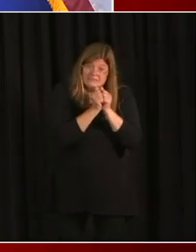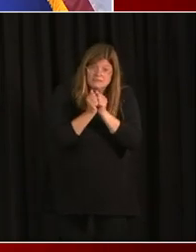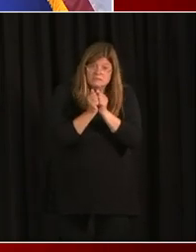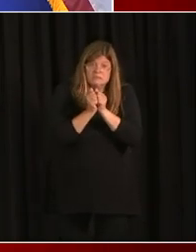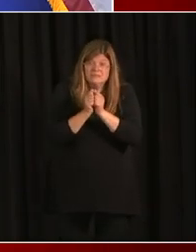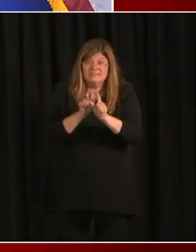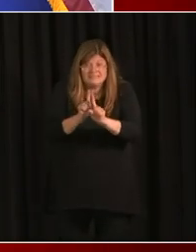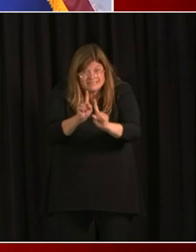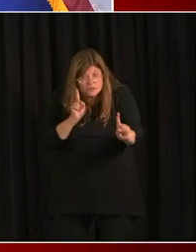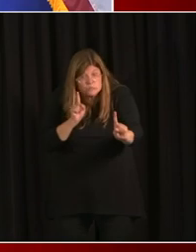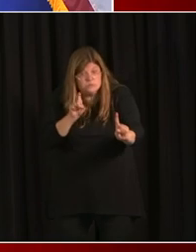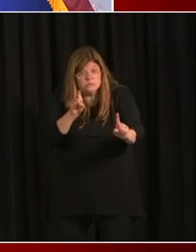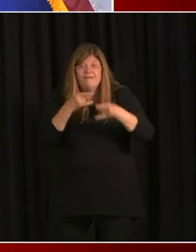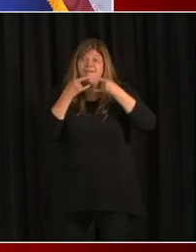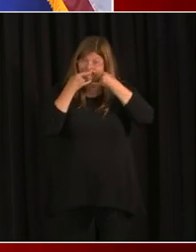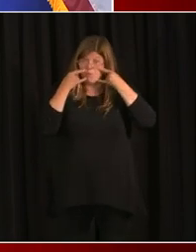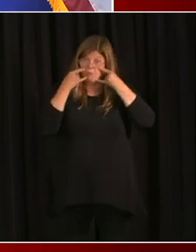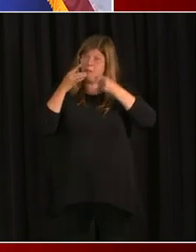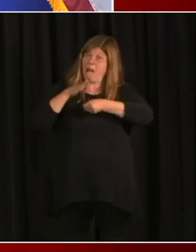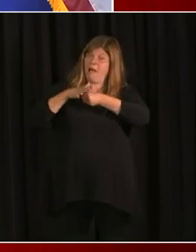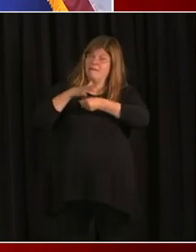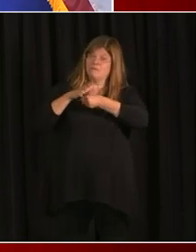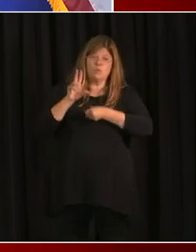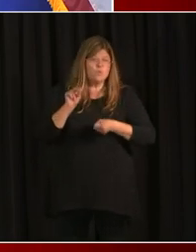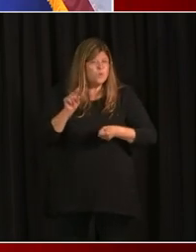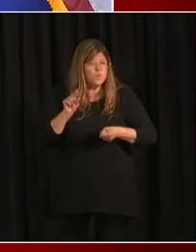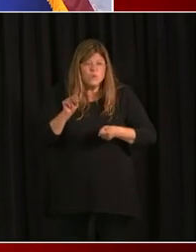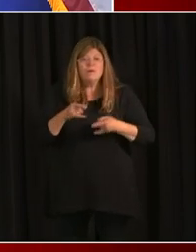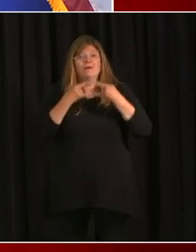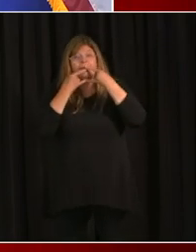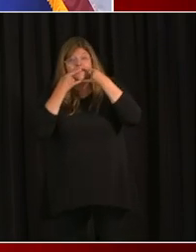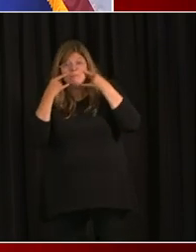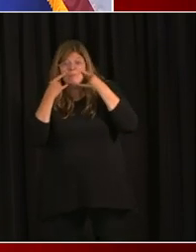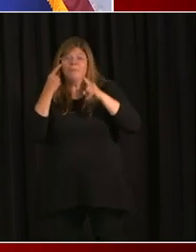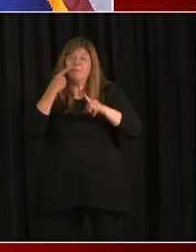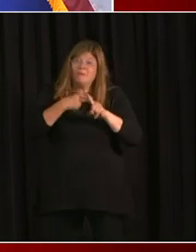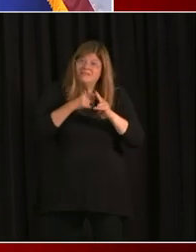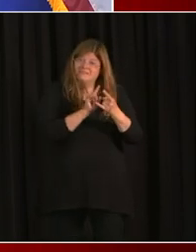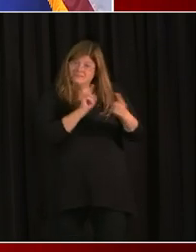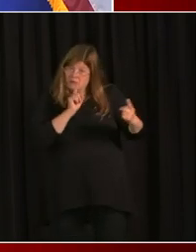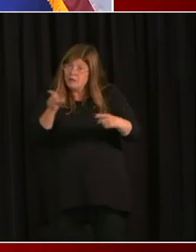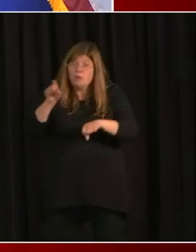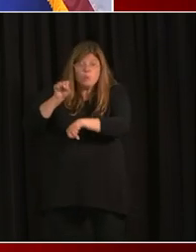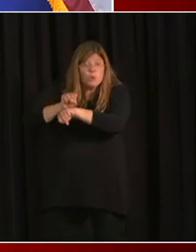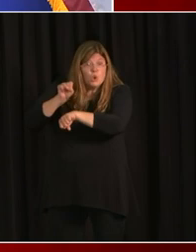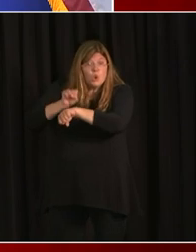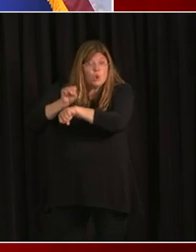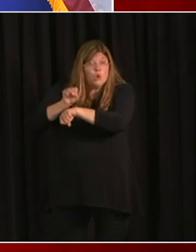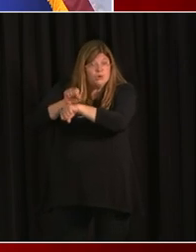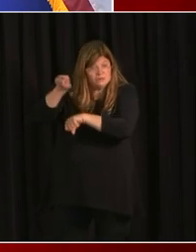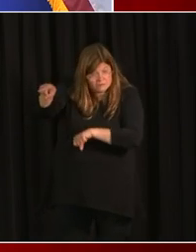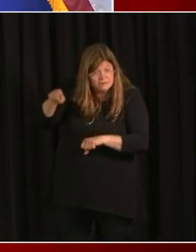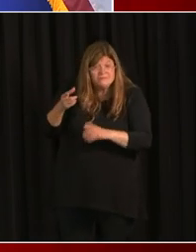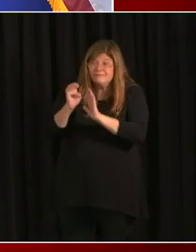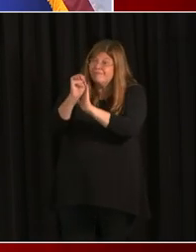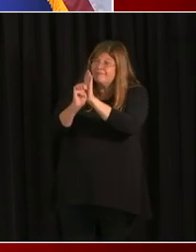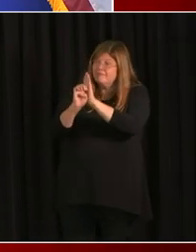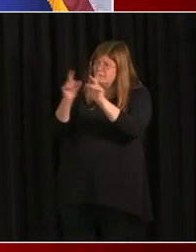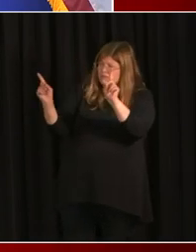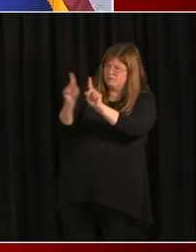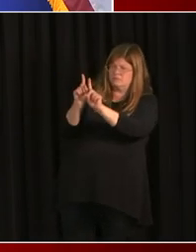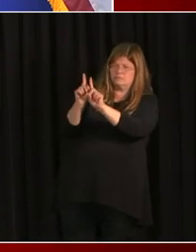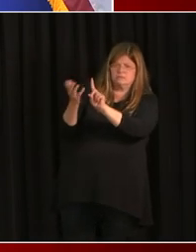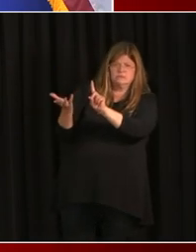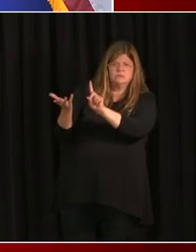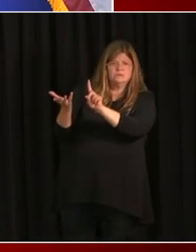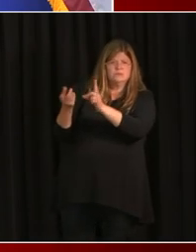you socially distant in the workplace? How often are you wearing your mask? Are you giving space in the elevator cabs? All of those things